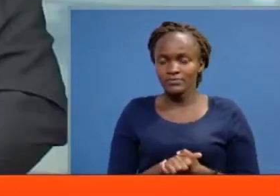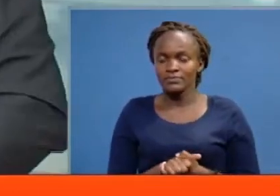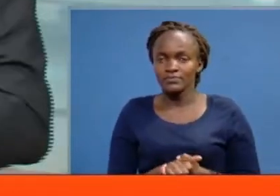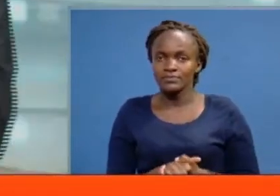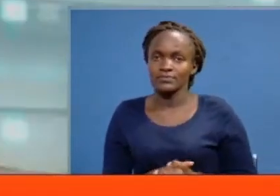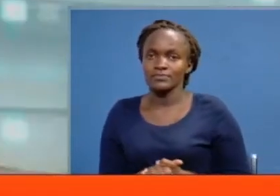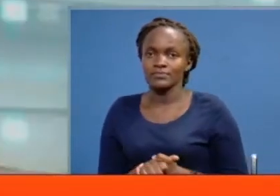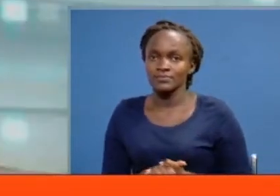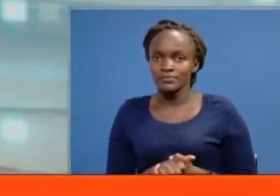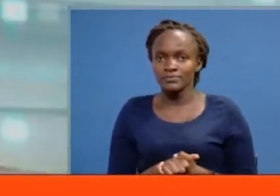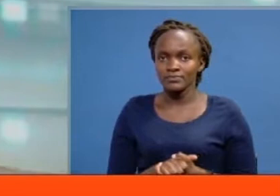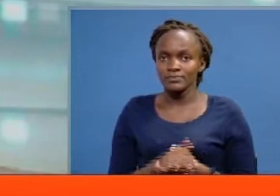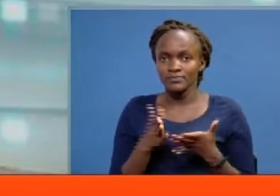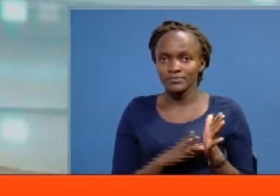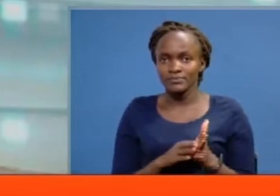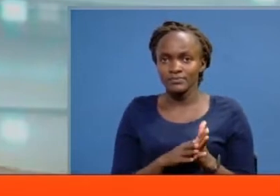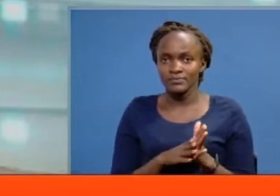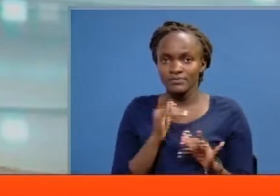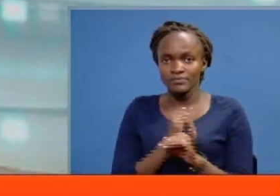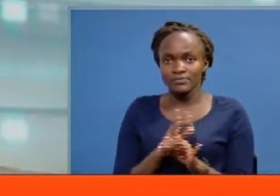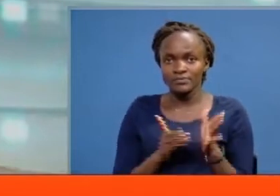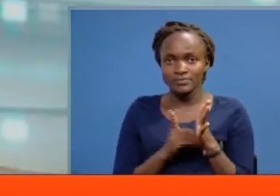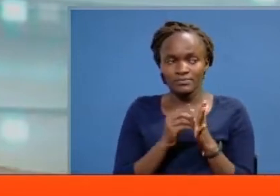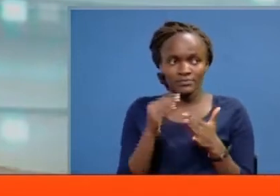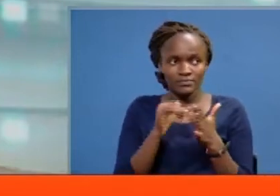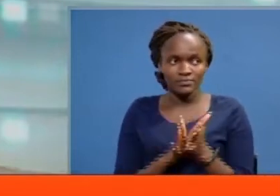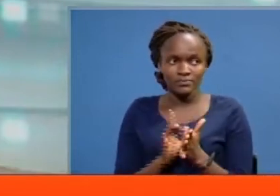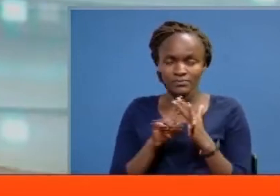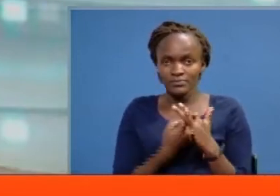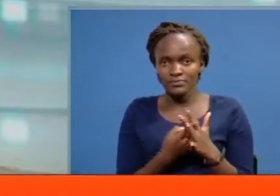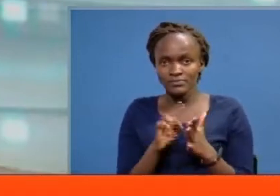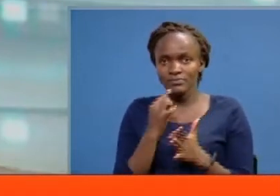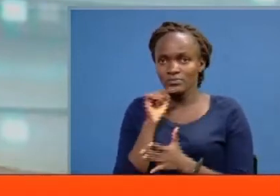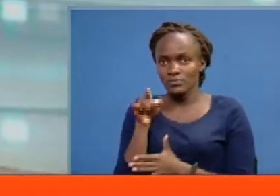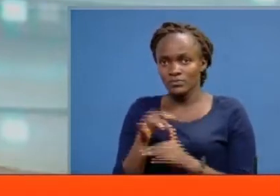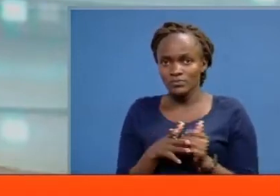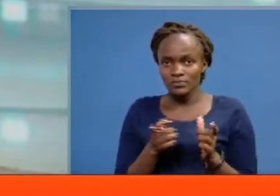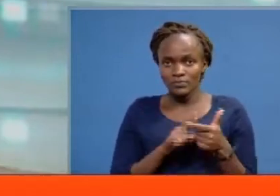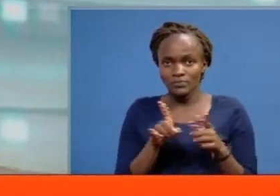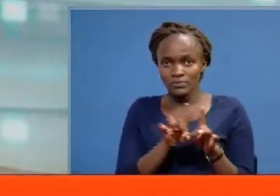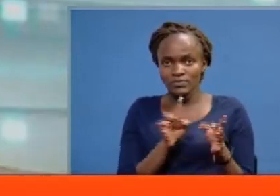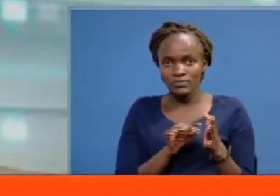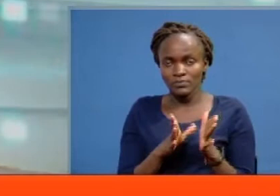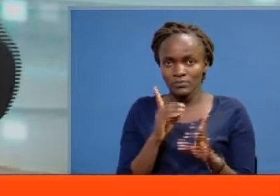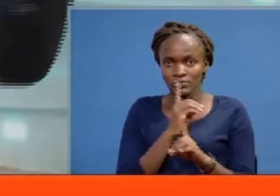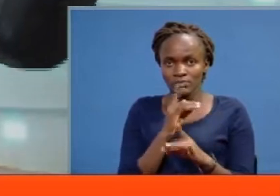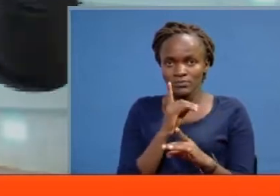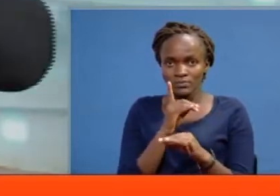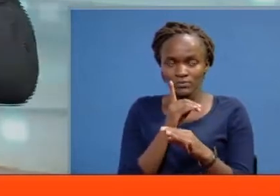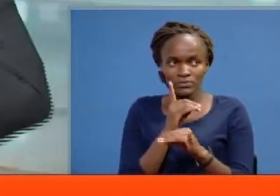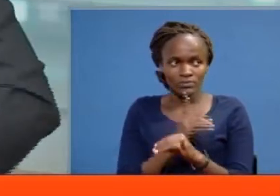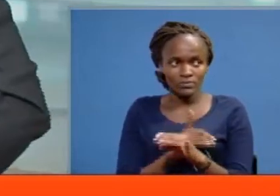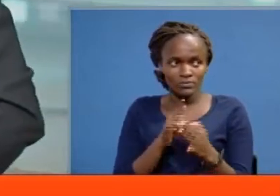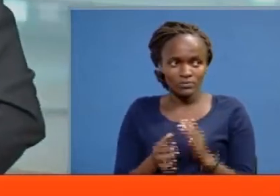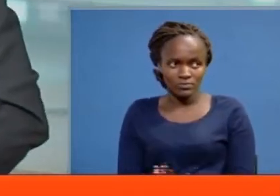We're here to talk about career development. Before that, maybe you can tell us who you are and what you do on that